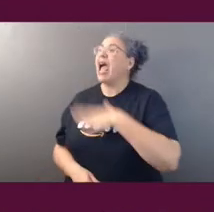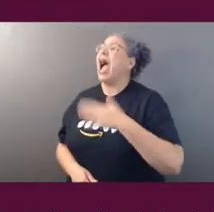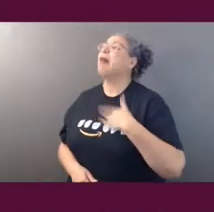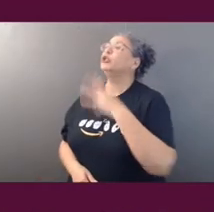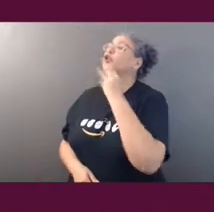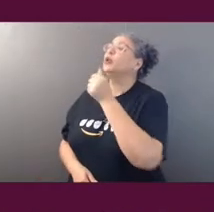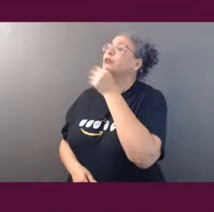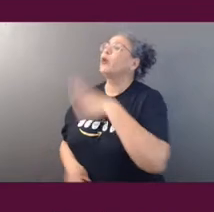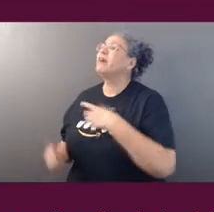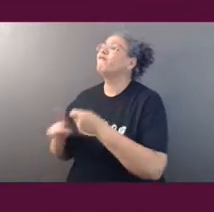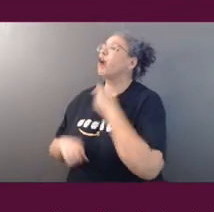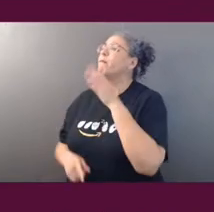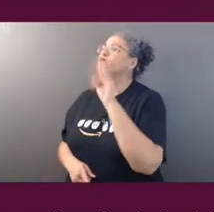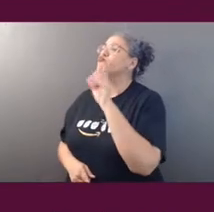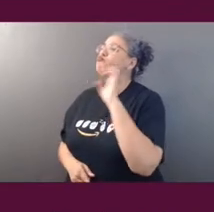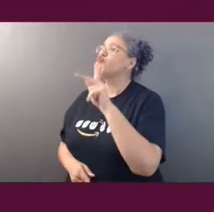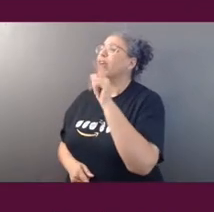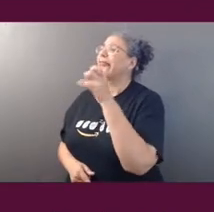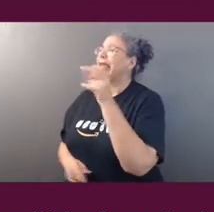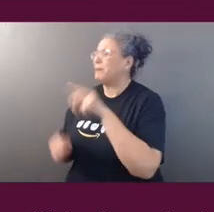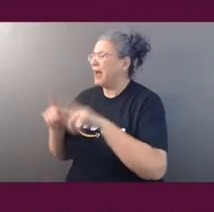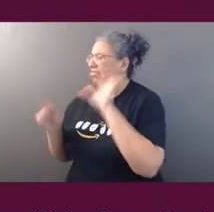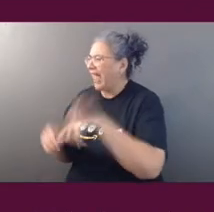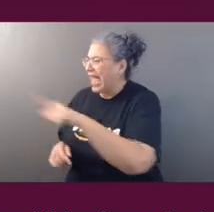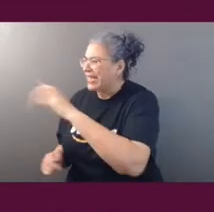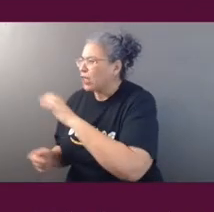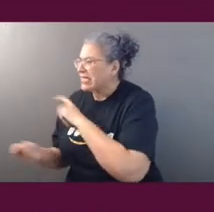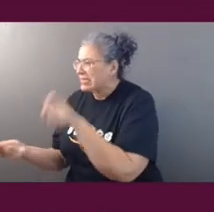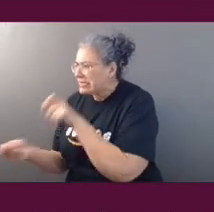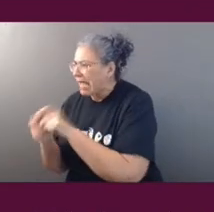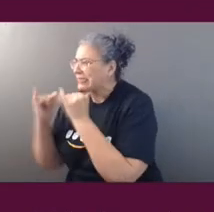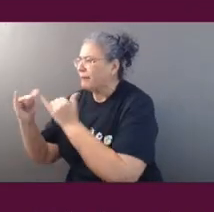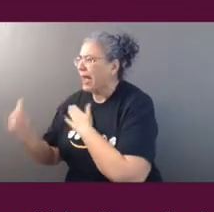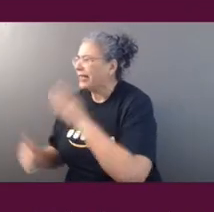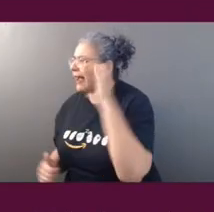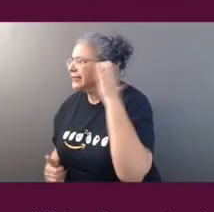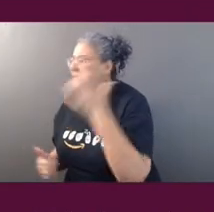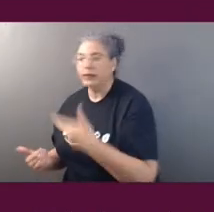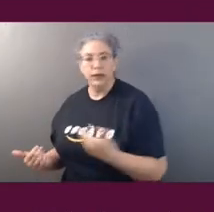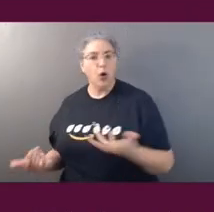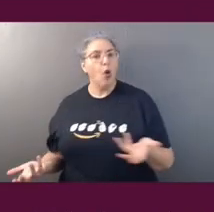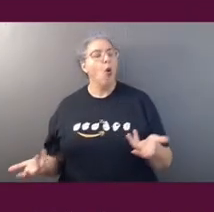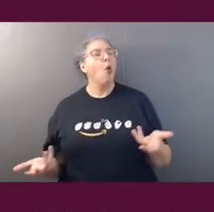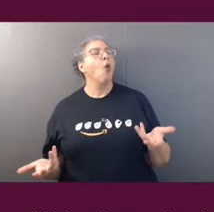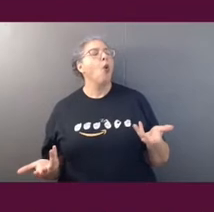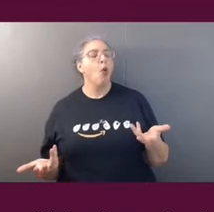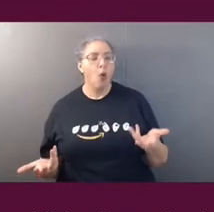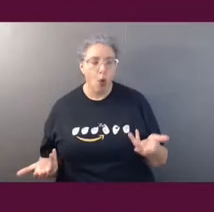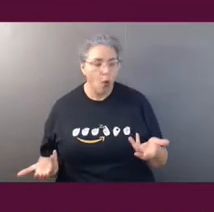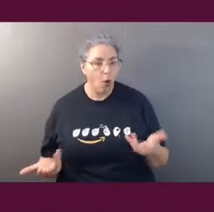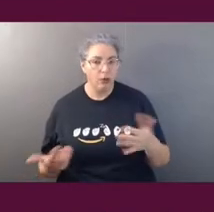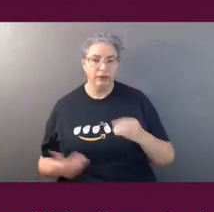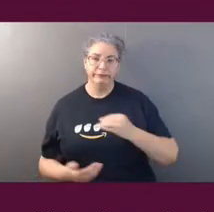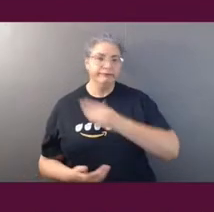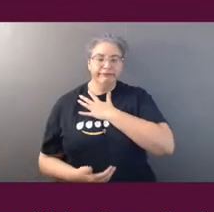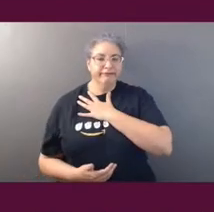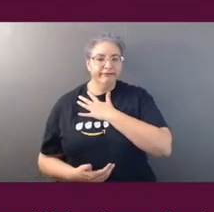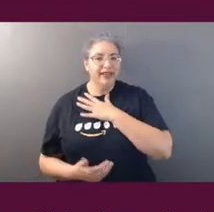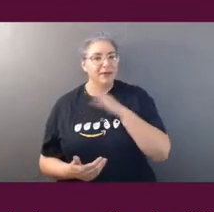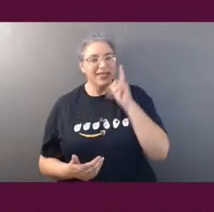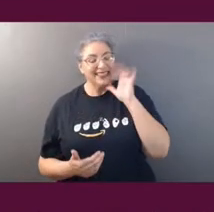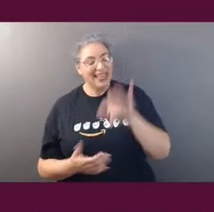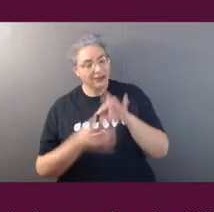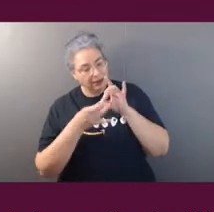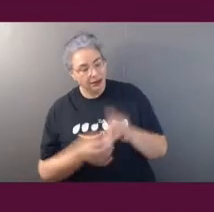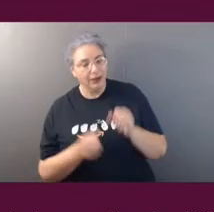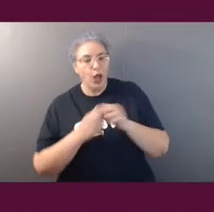lady from Brooklyn, and this character is exactly my cousin. Like, I love that because it speaks to humanity. And if